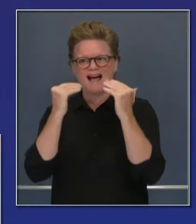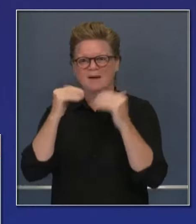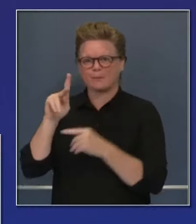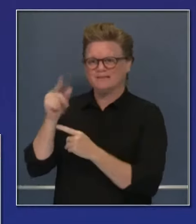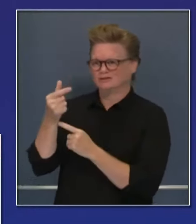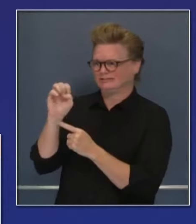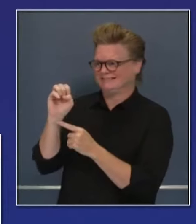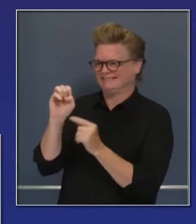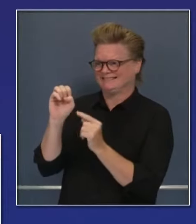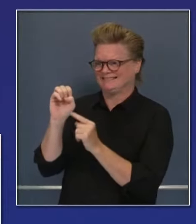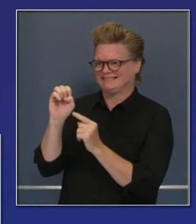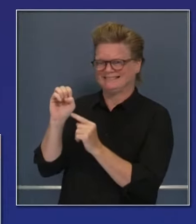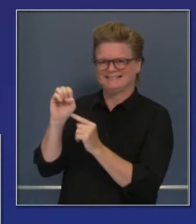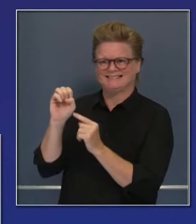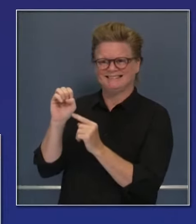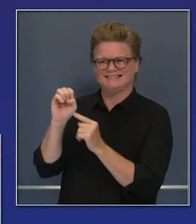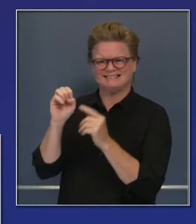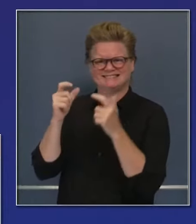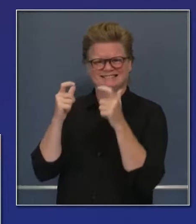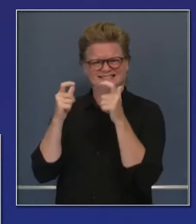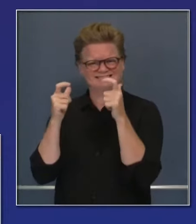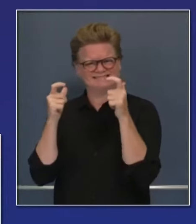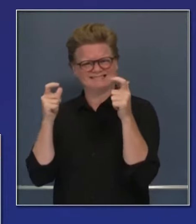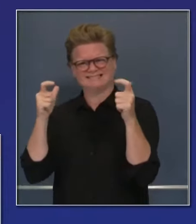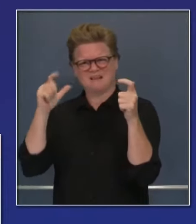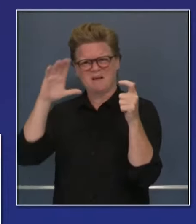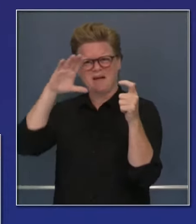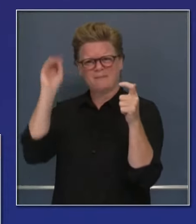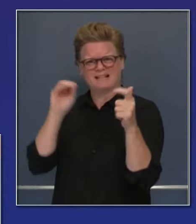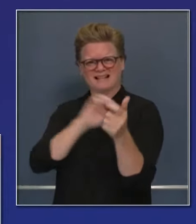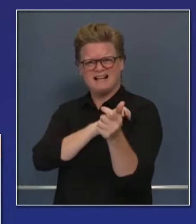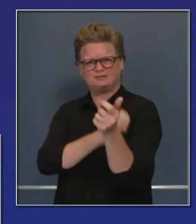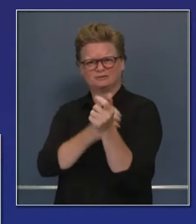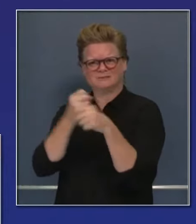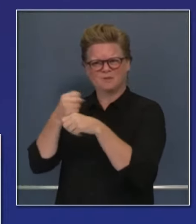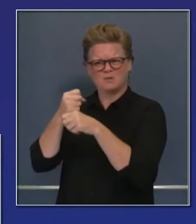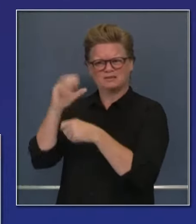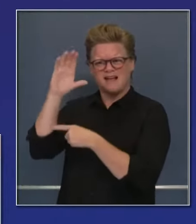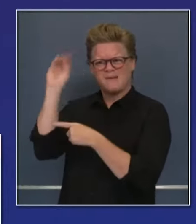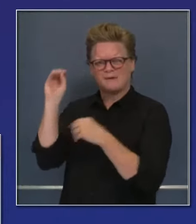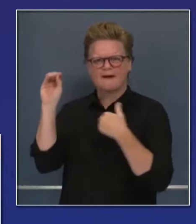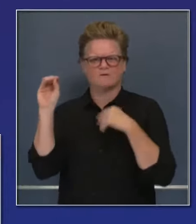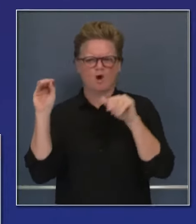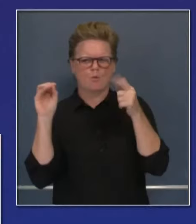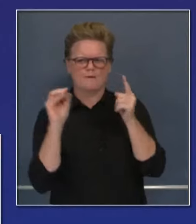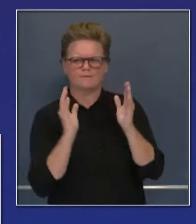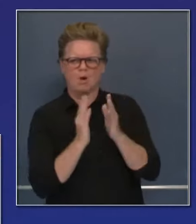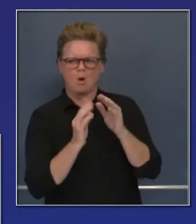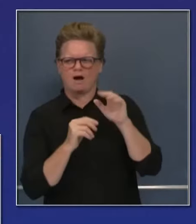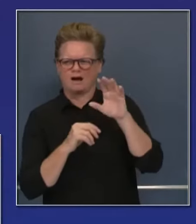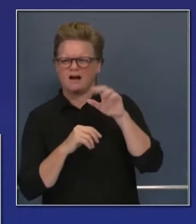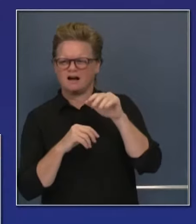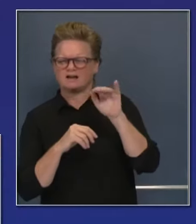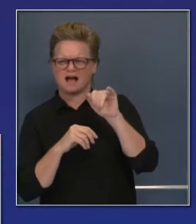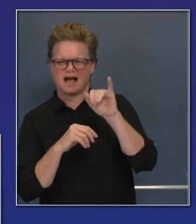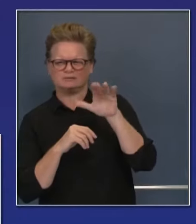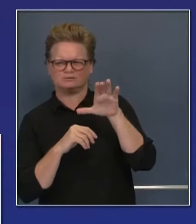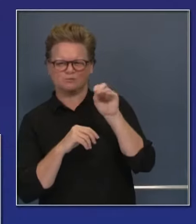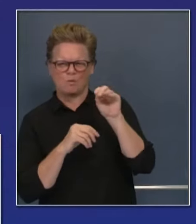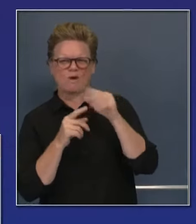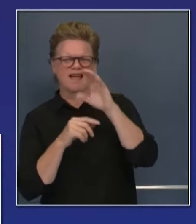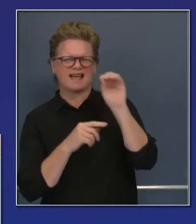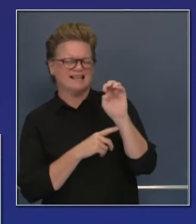largest independent system operators, or rather independent utilities here in the state of California, Edison